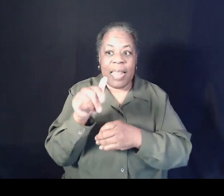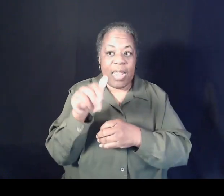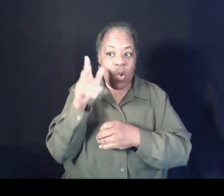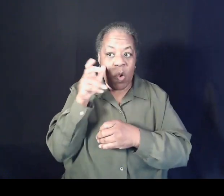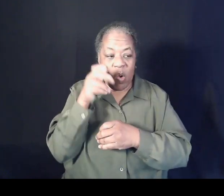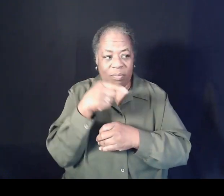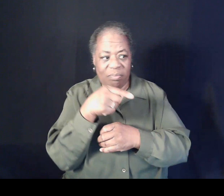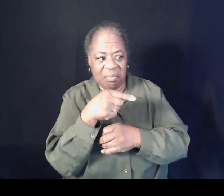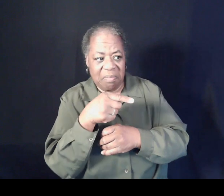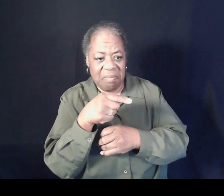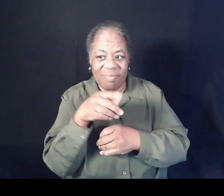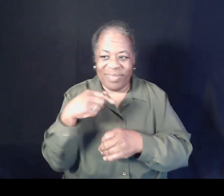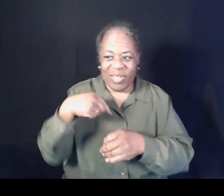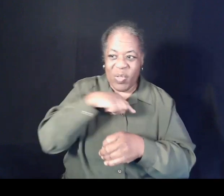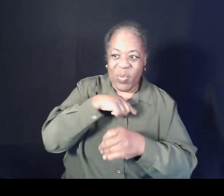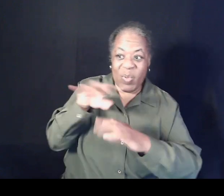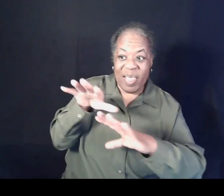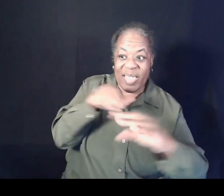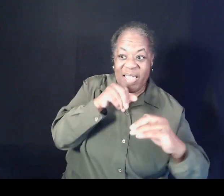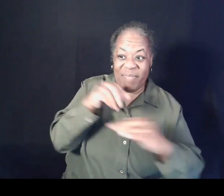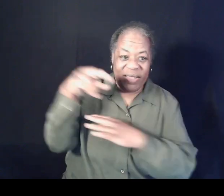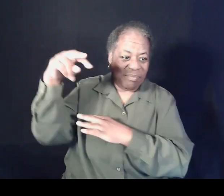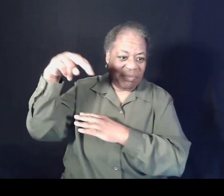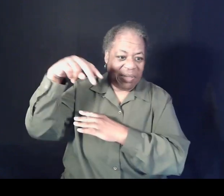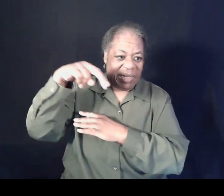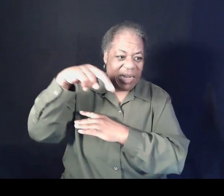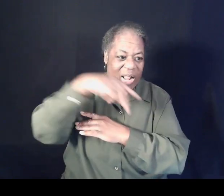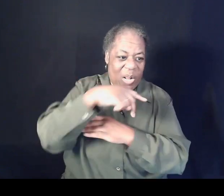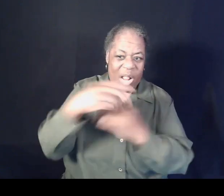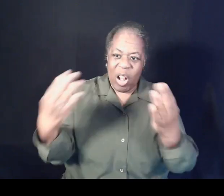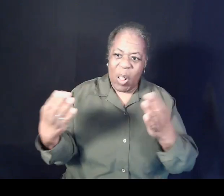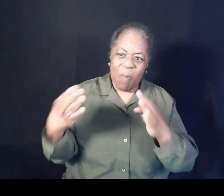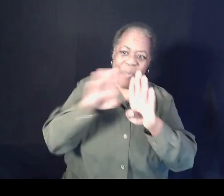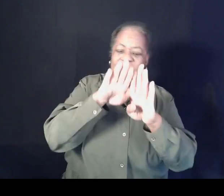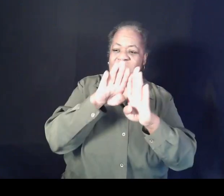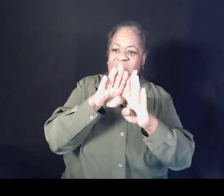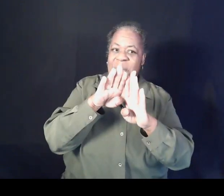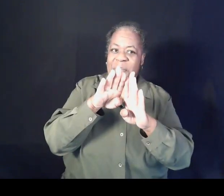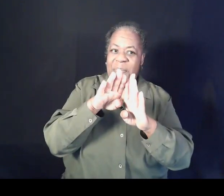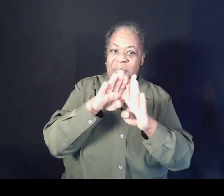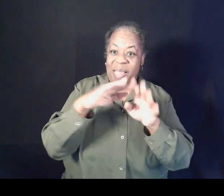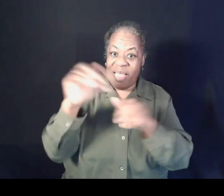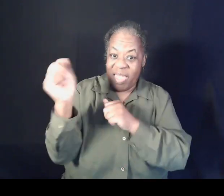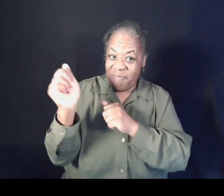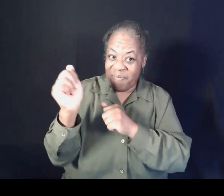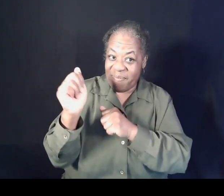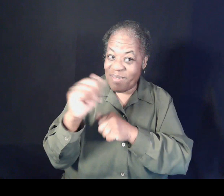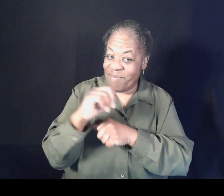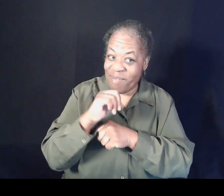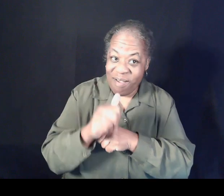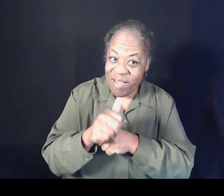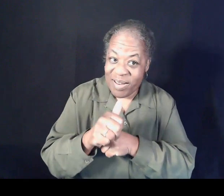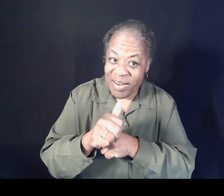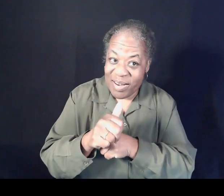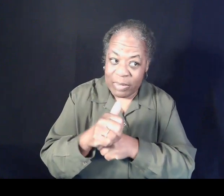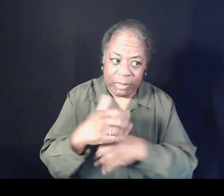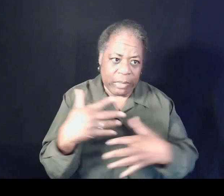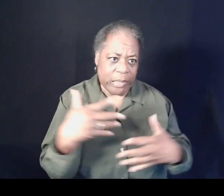leaving! And they went down the stairs, closed the front door, but they had not actually left.